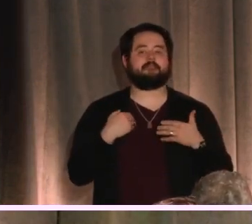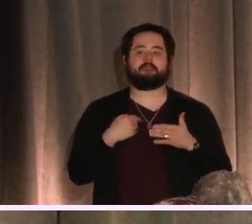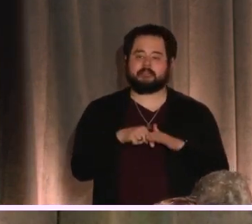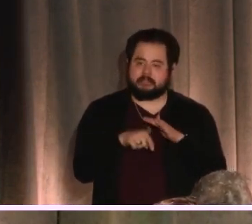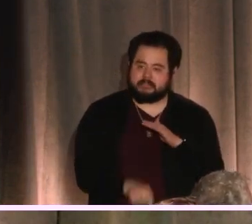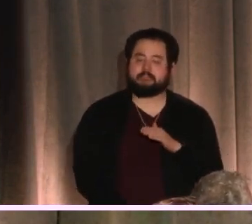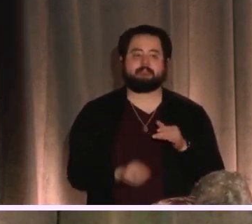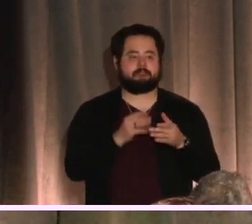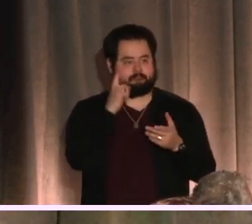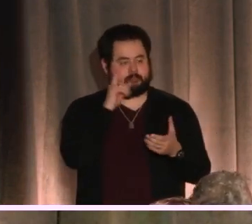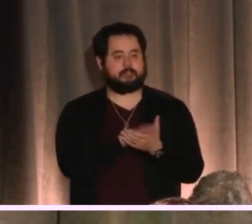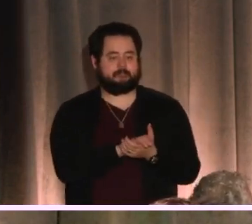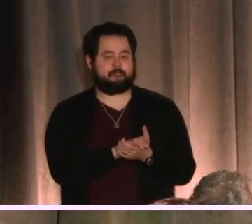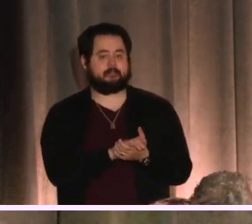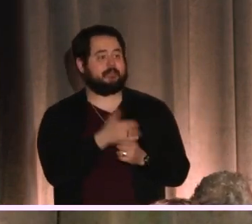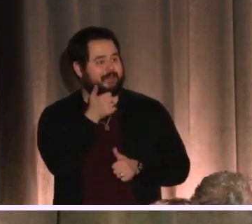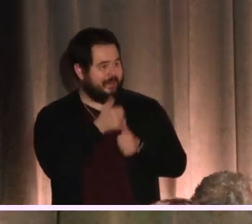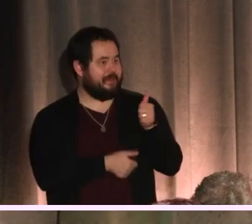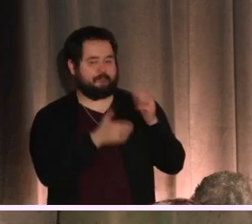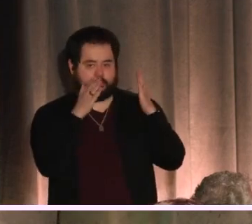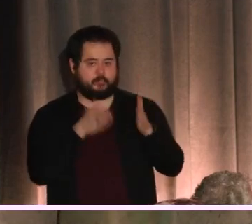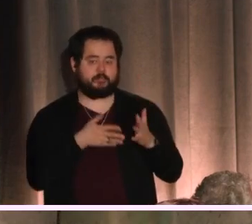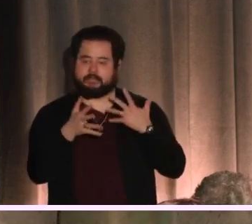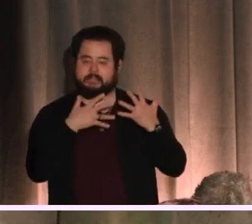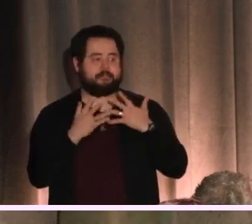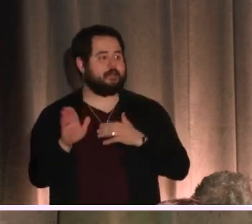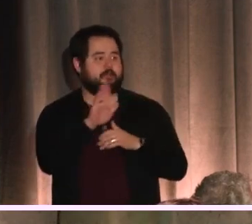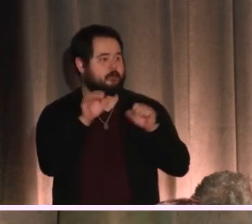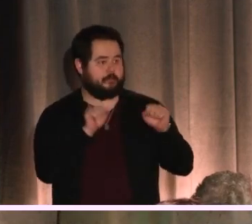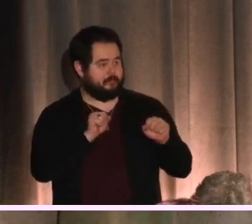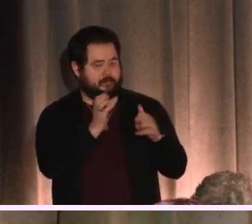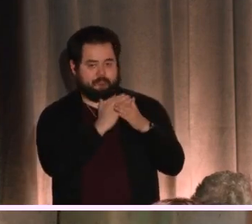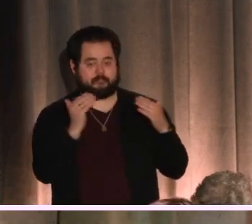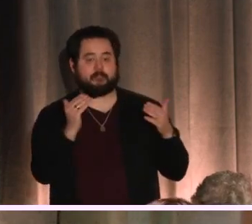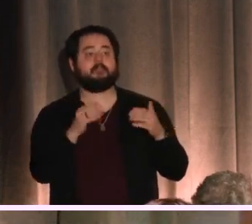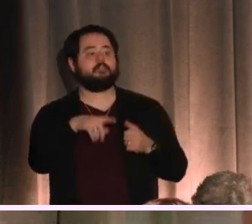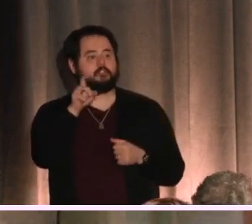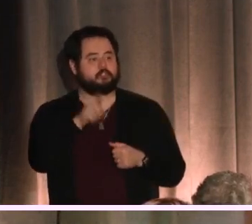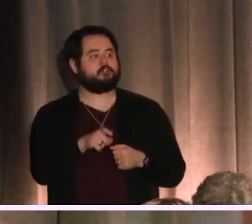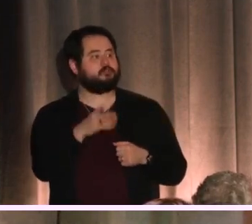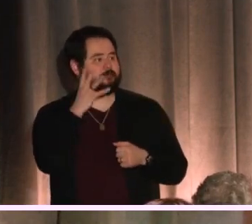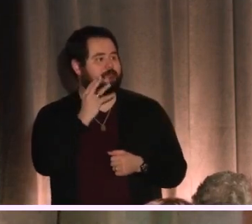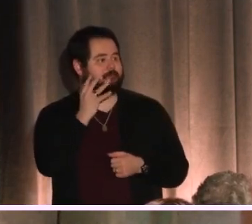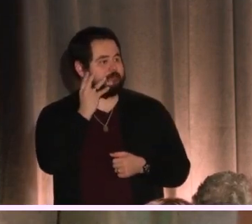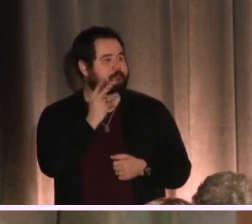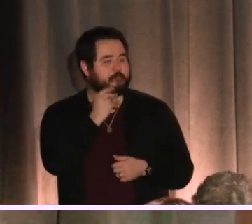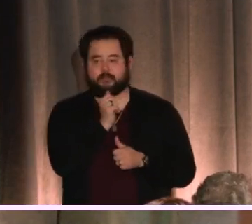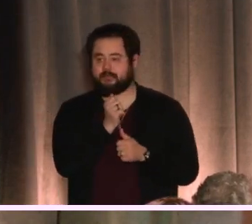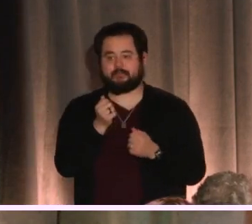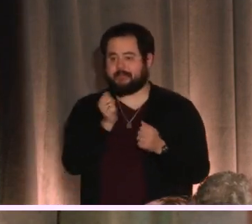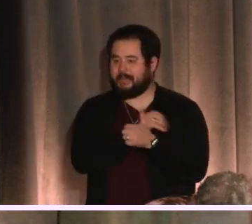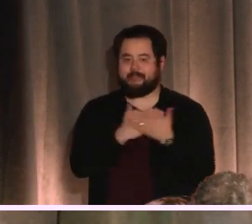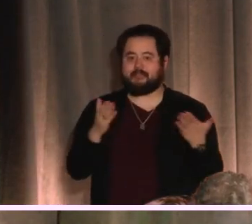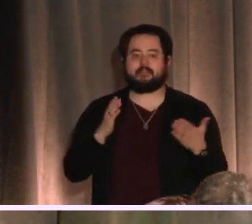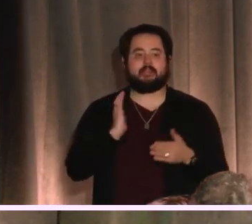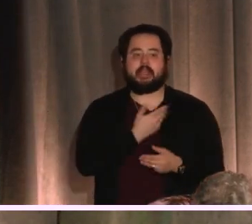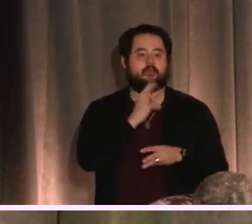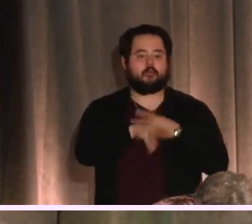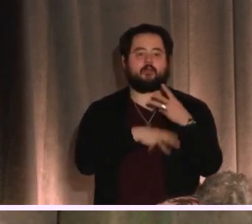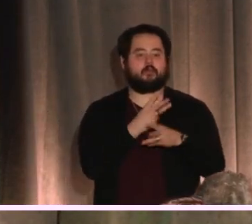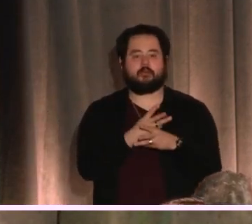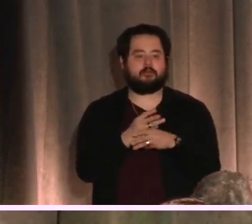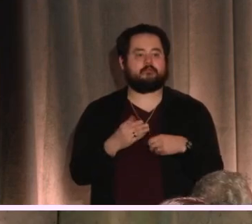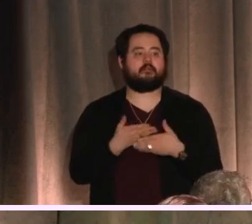that every person, no matter their ability, should be able to experience everything that this world has to offer.